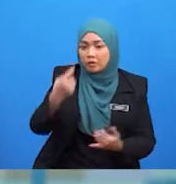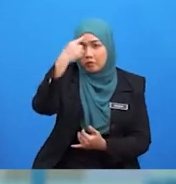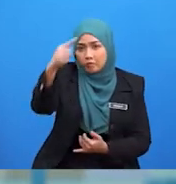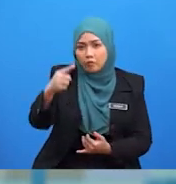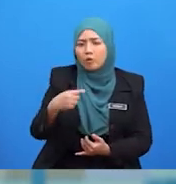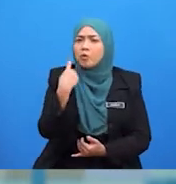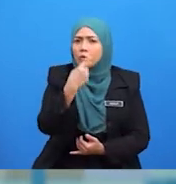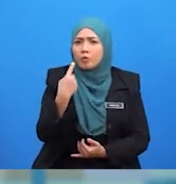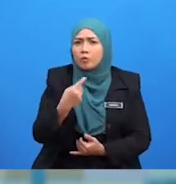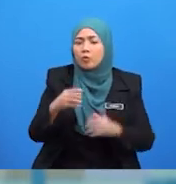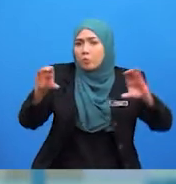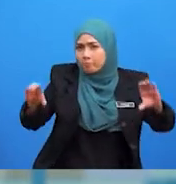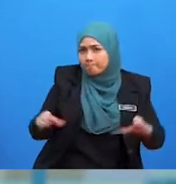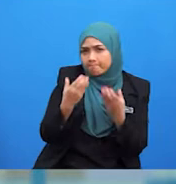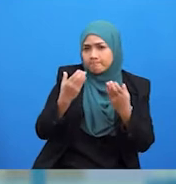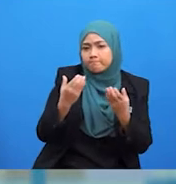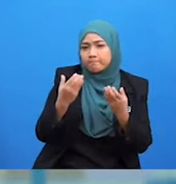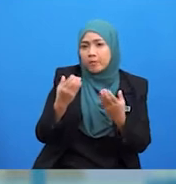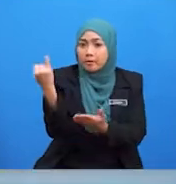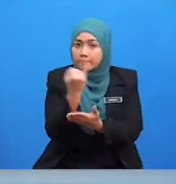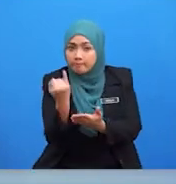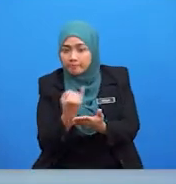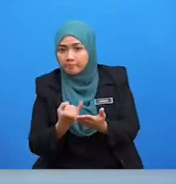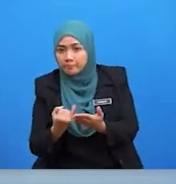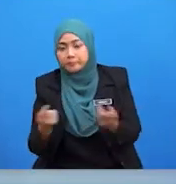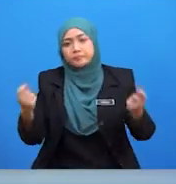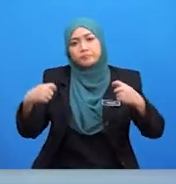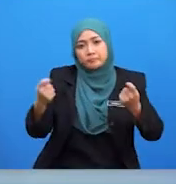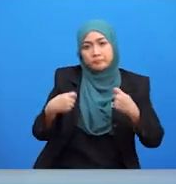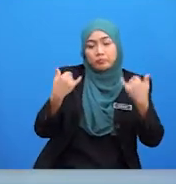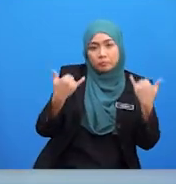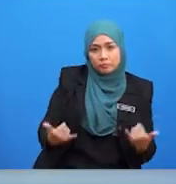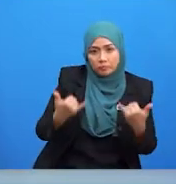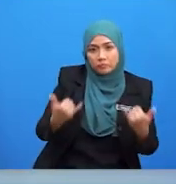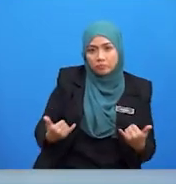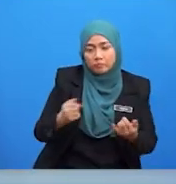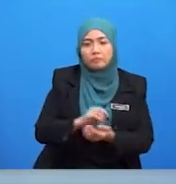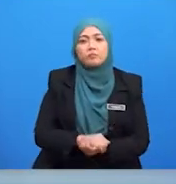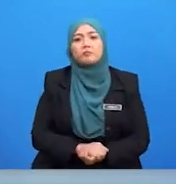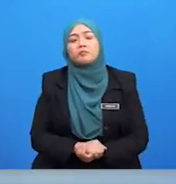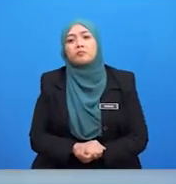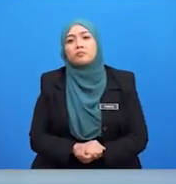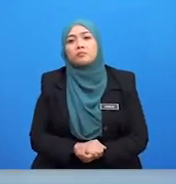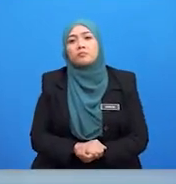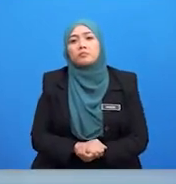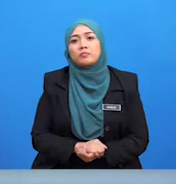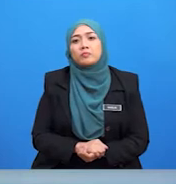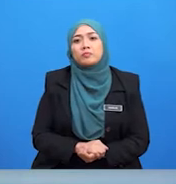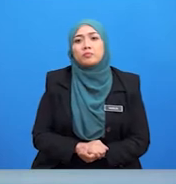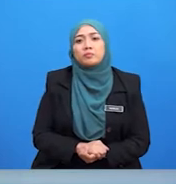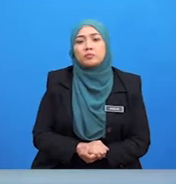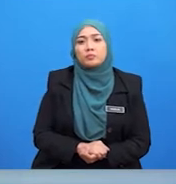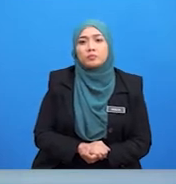of such amazing transportation that have made our lives today so much